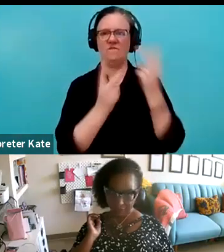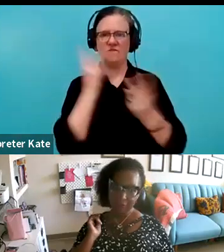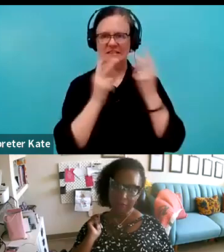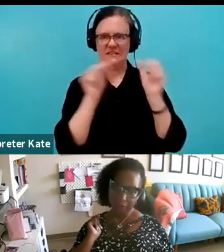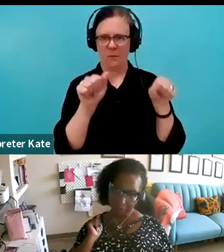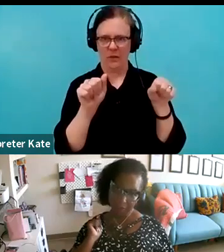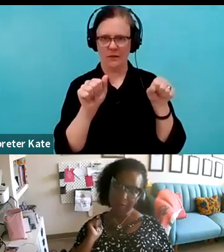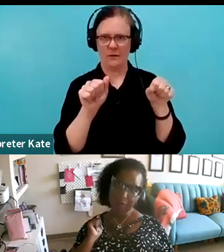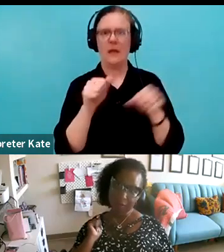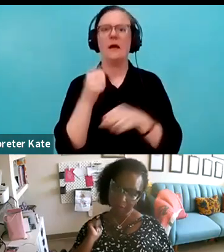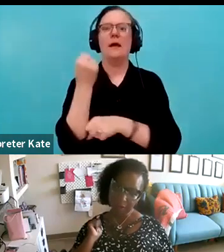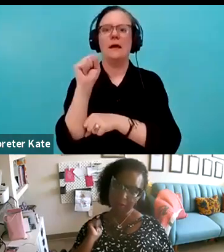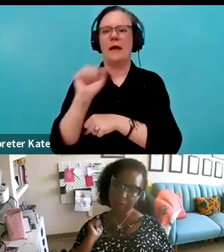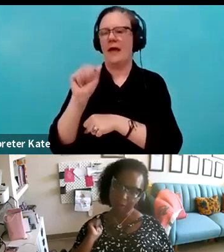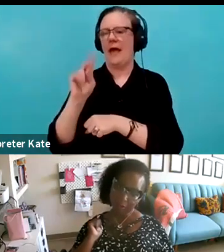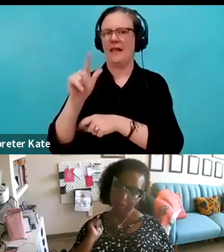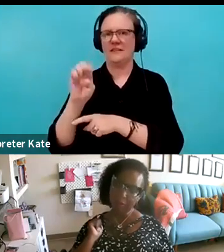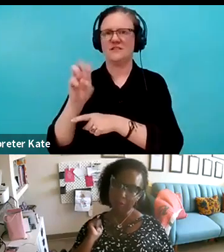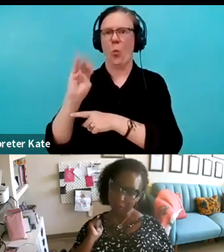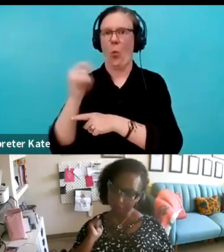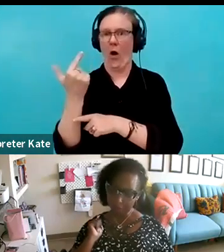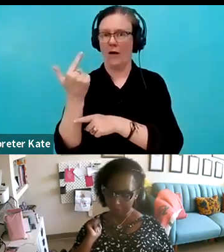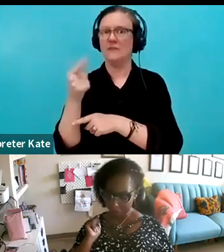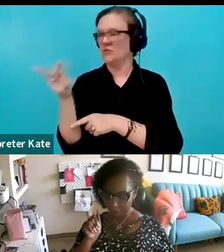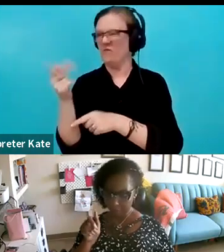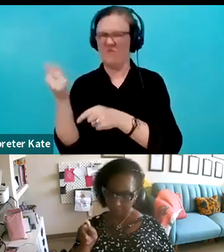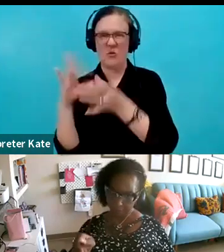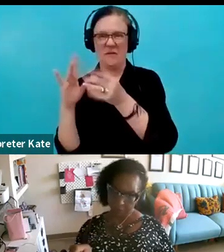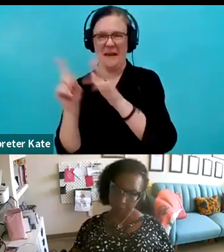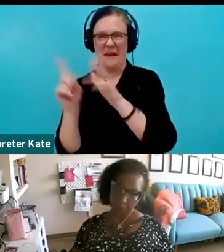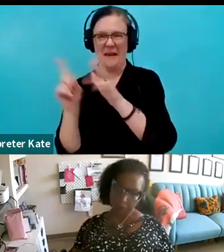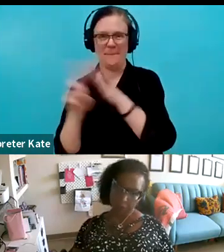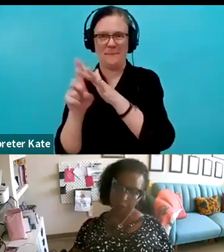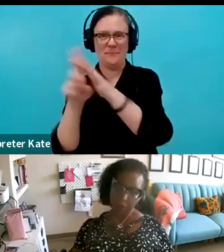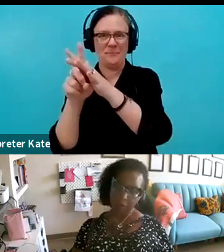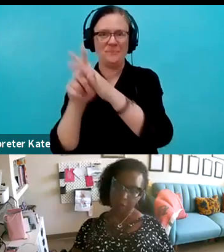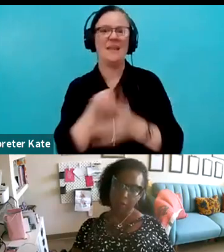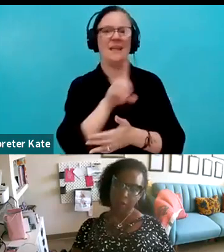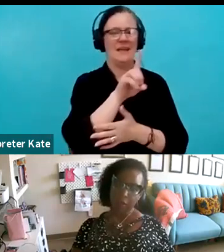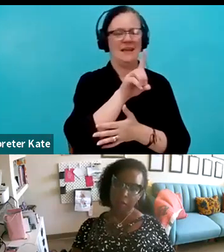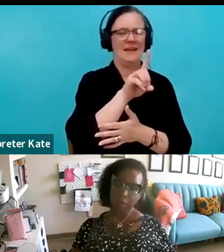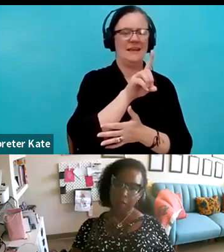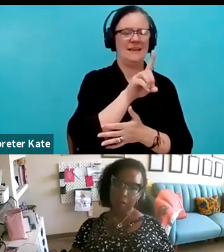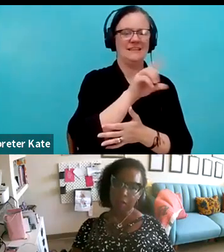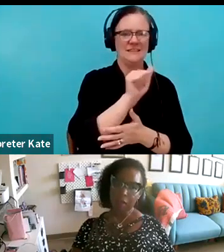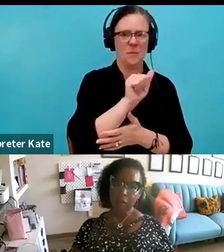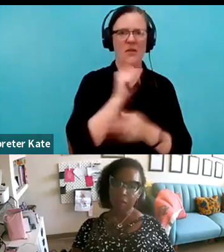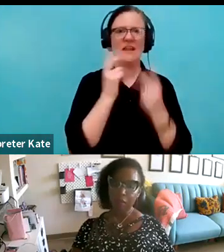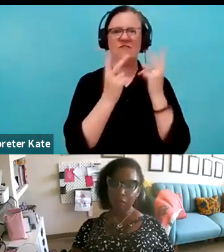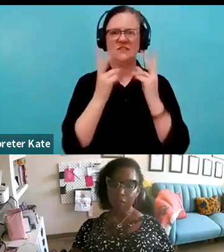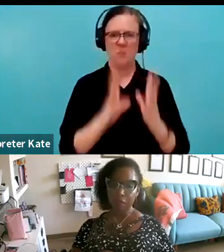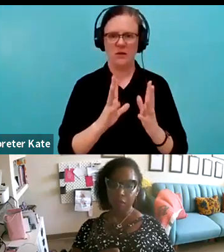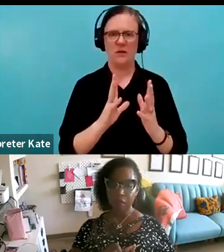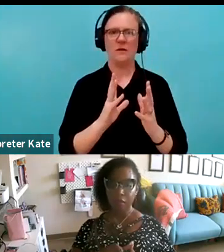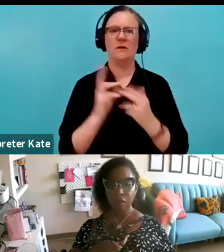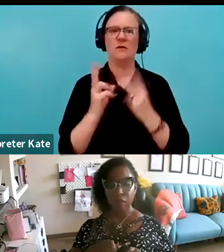featuring activist Alice Wong. She was mentioned a couple times this evening. She is the editor of Disability Visibility, and she will be joining in